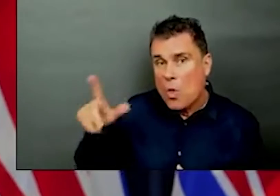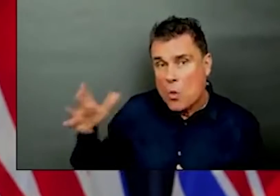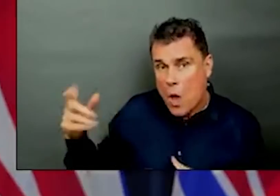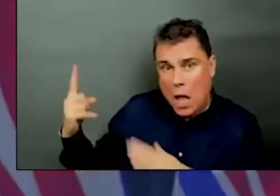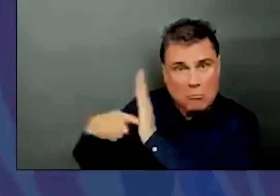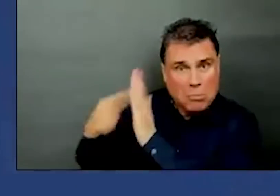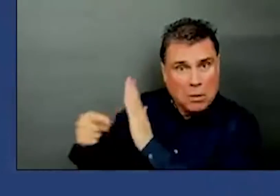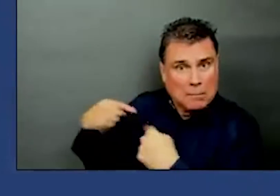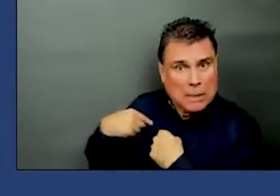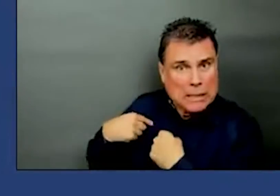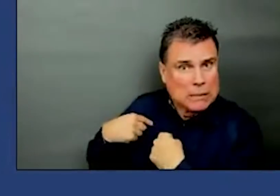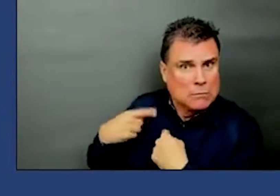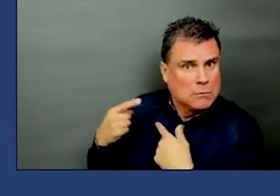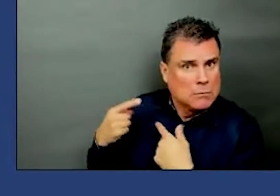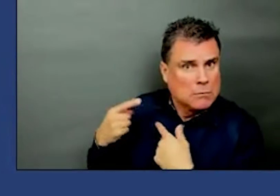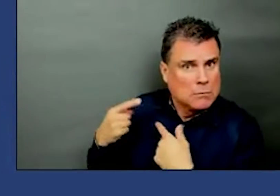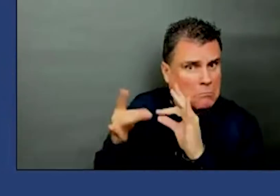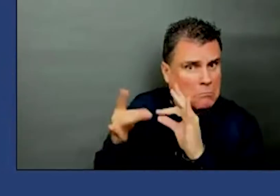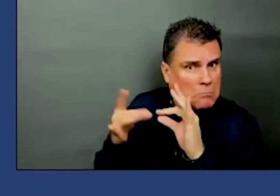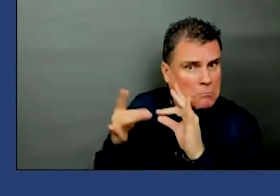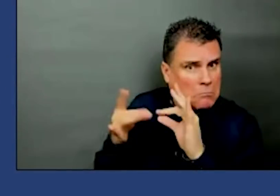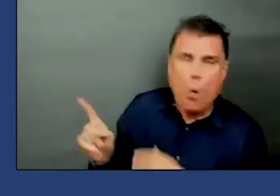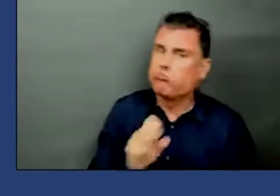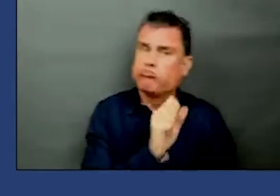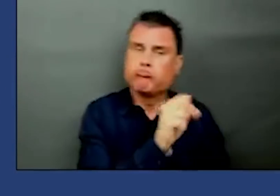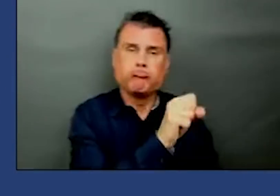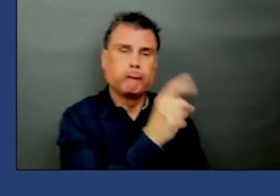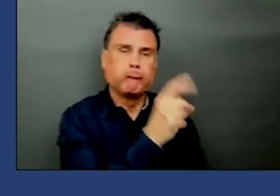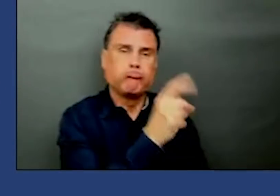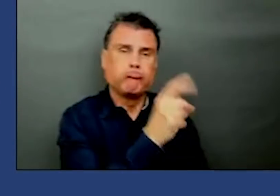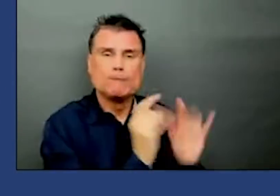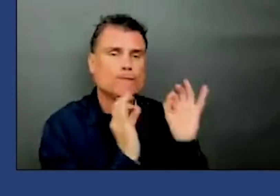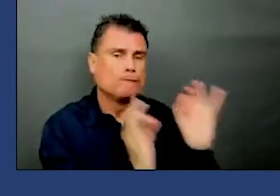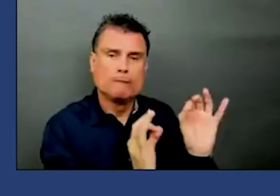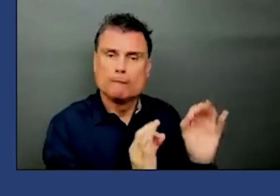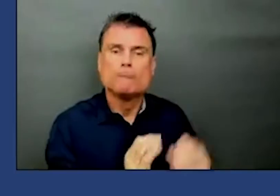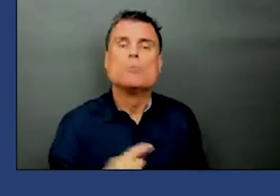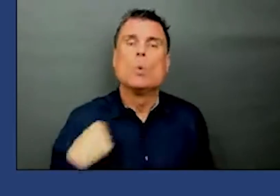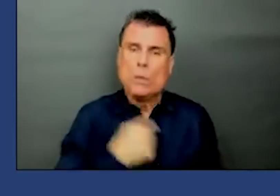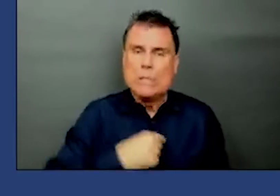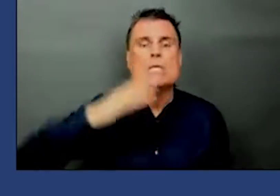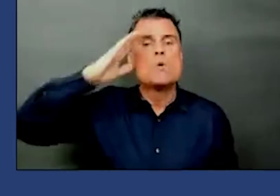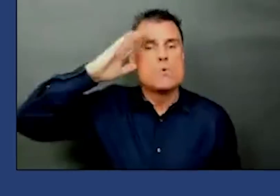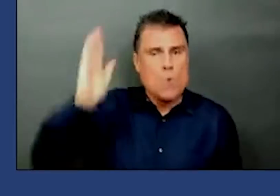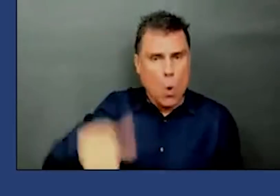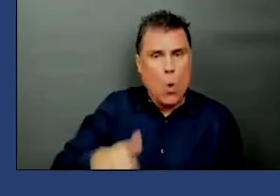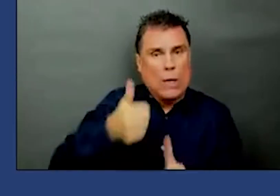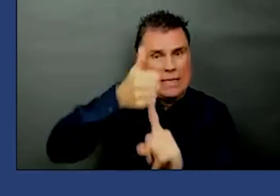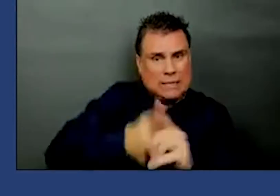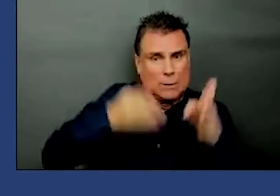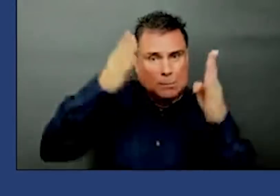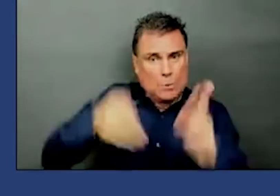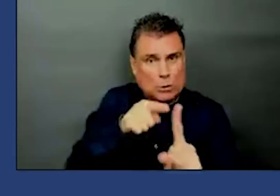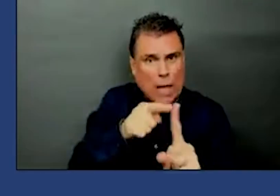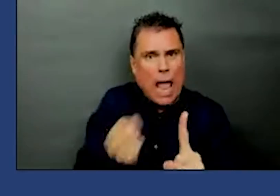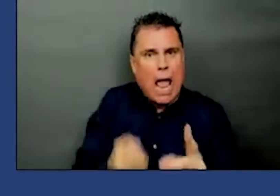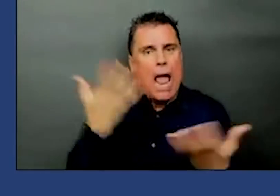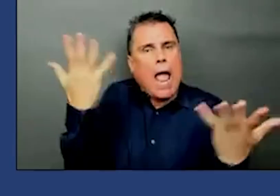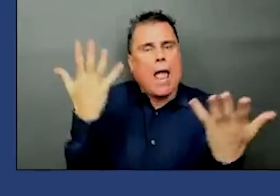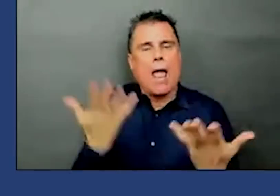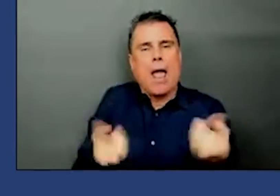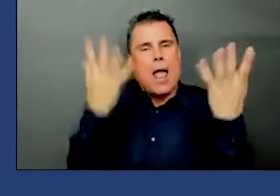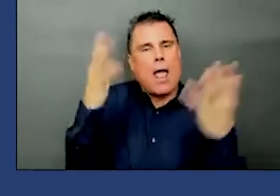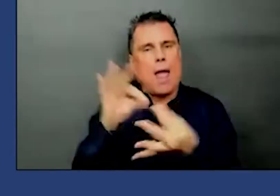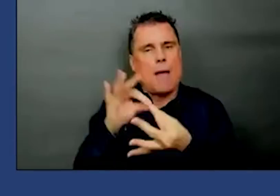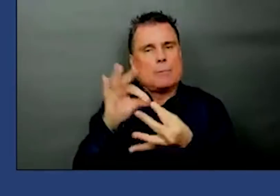No, everything you said is correct. We know precisely what people paid, for how long their policies were active between April